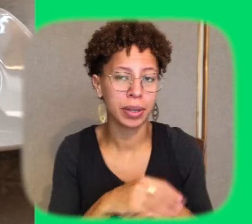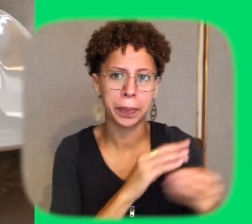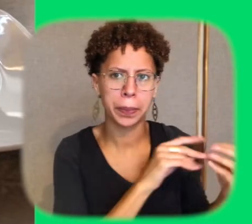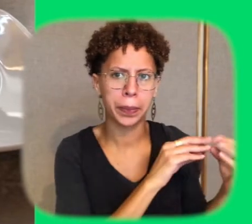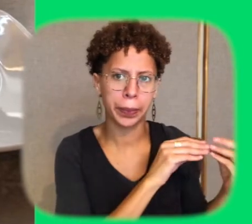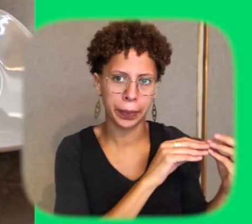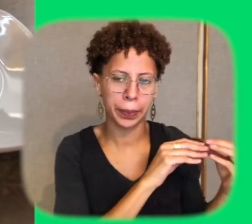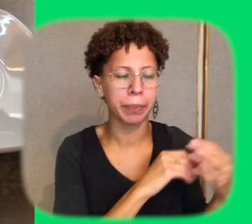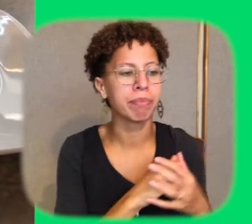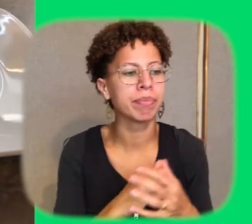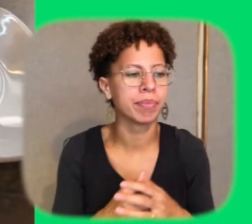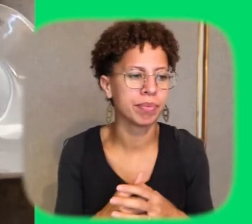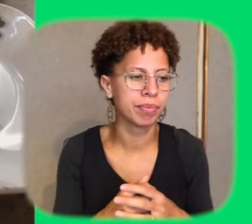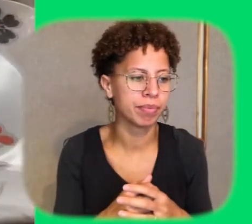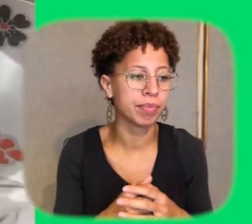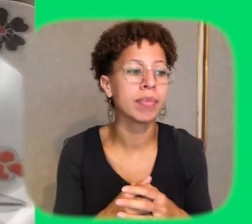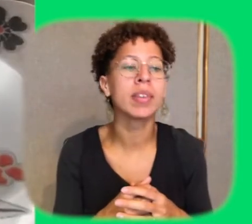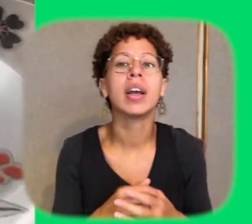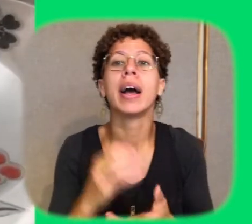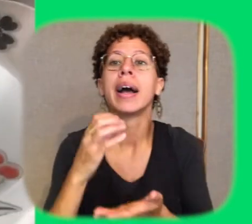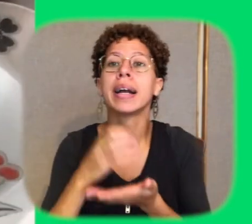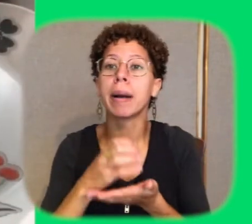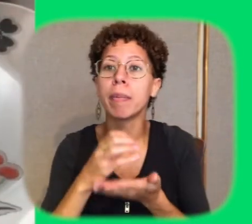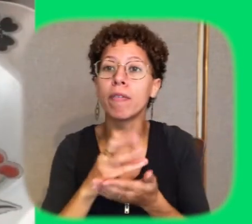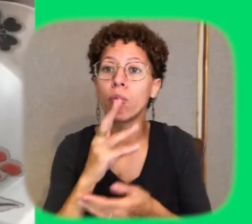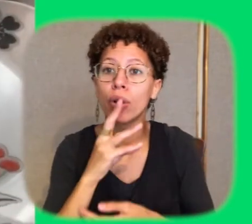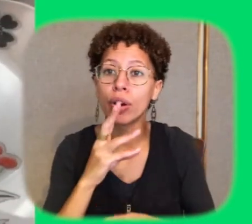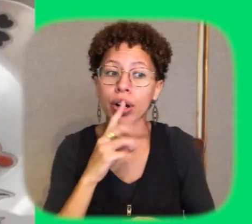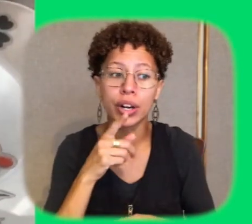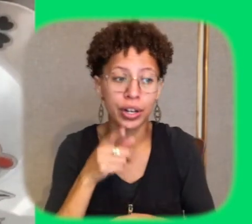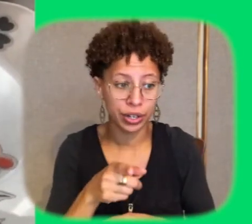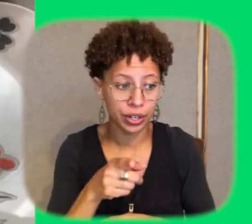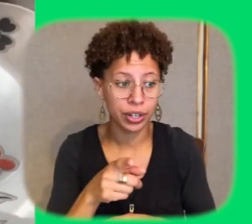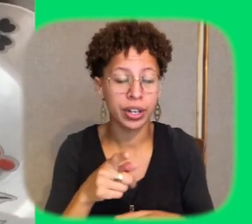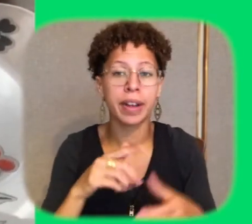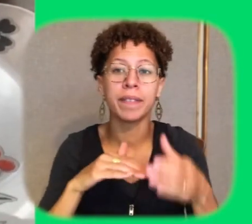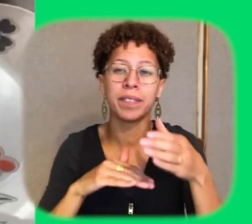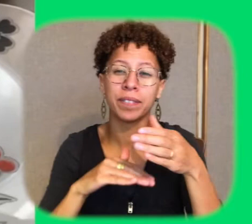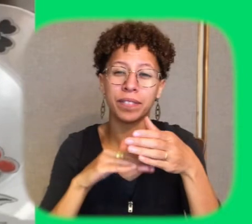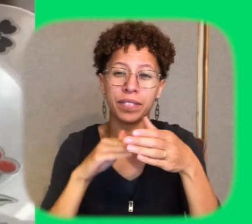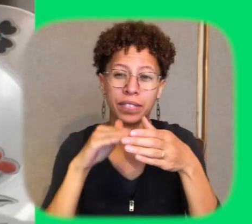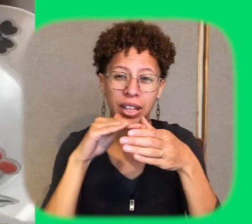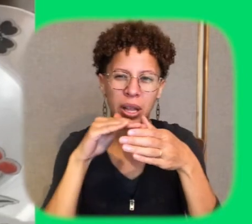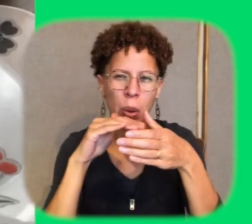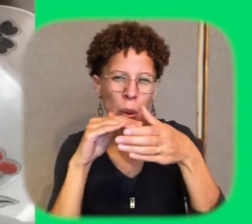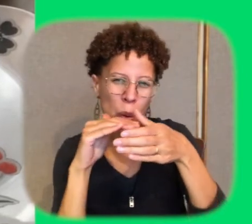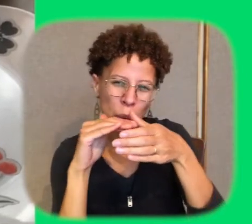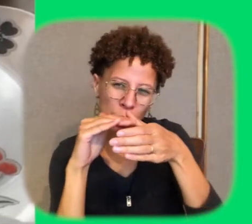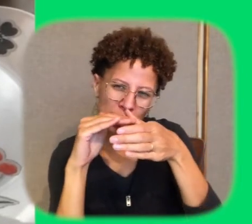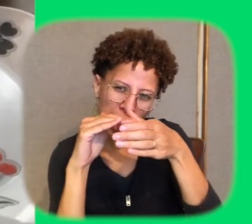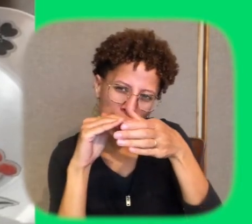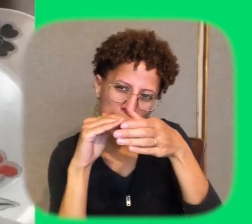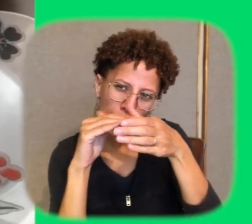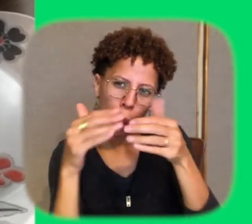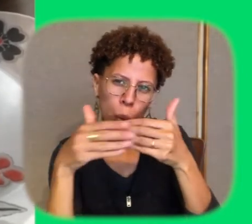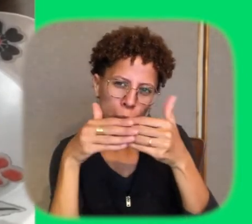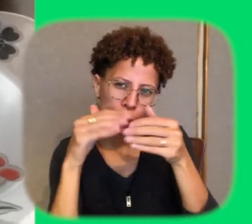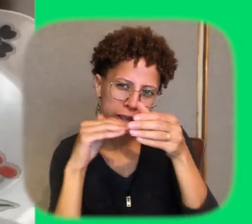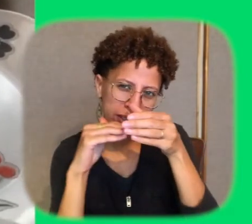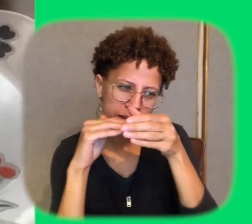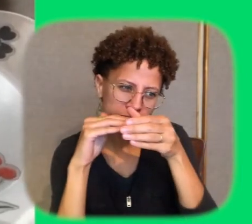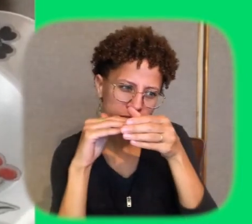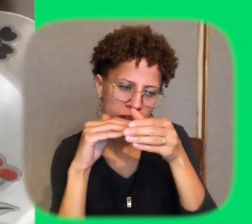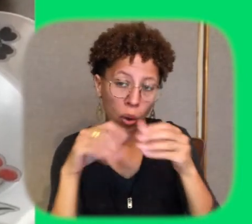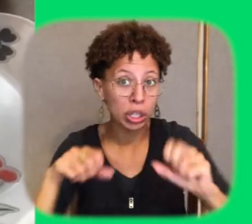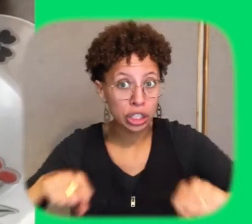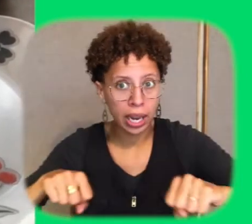We have a cup of water here, and it is filled just about to the very, very top. Okay, so don't shake the table. I